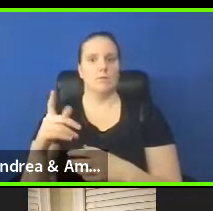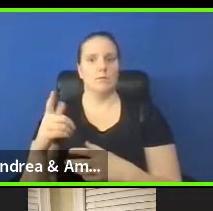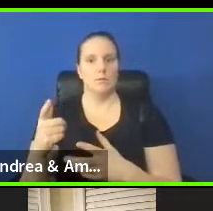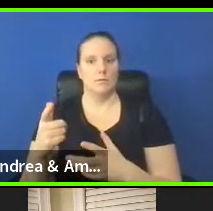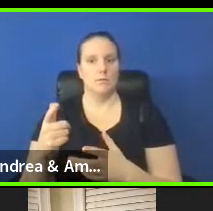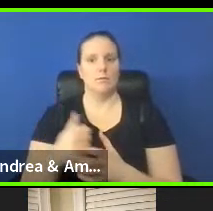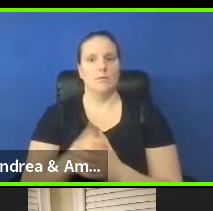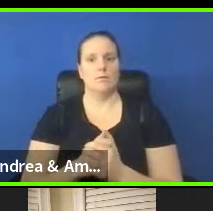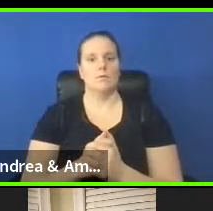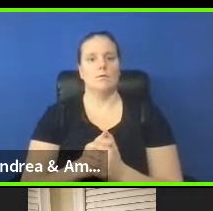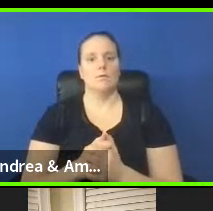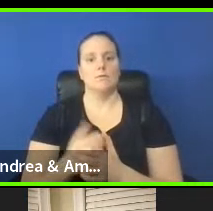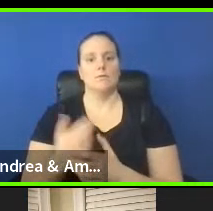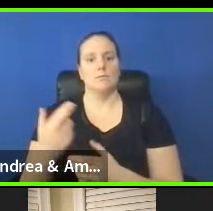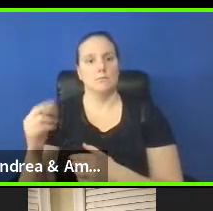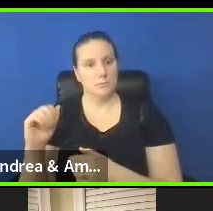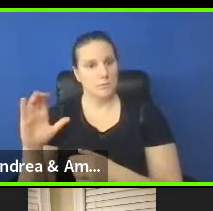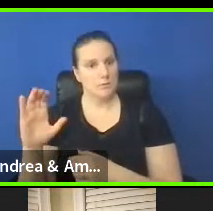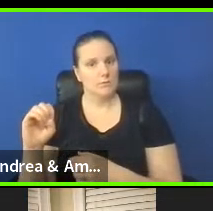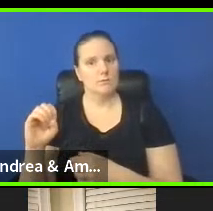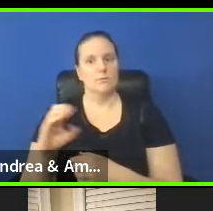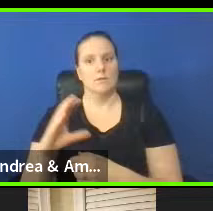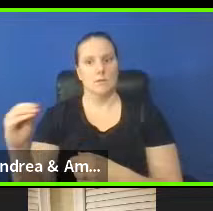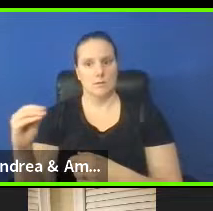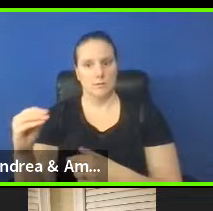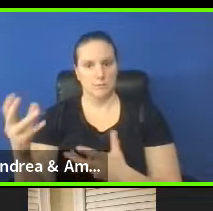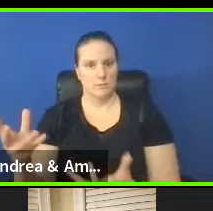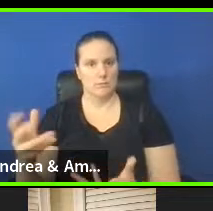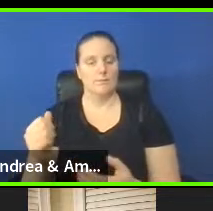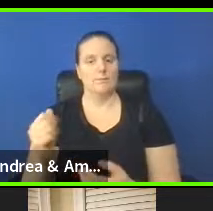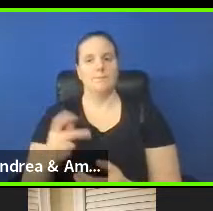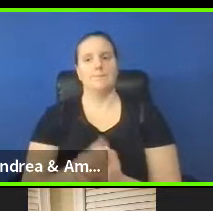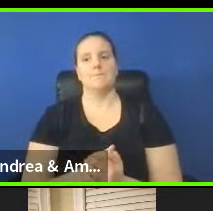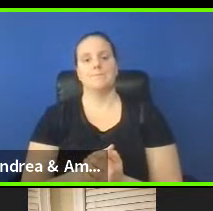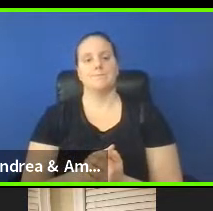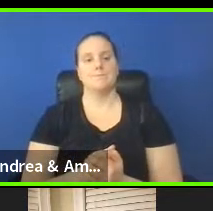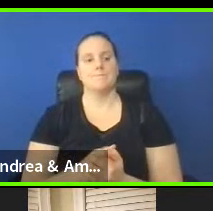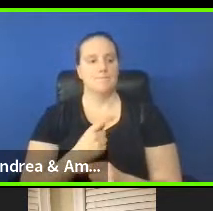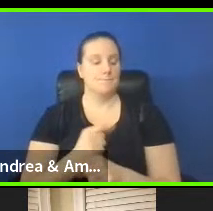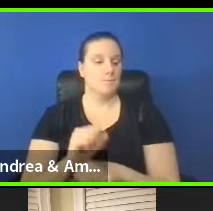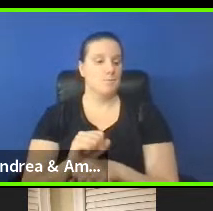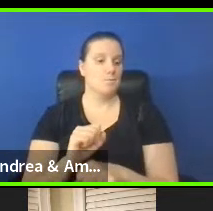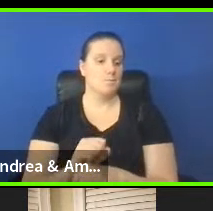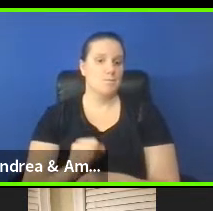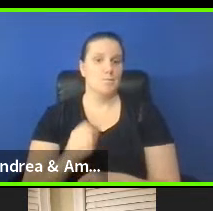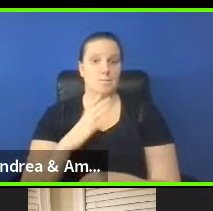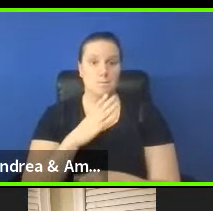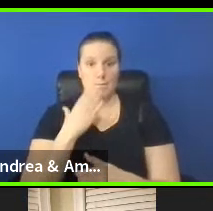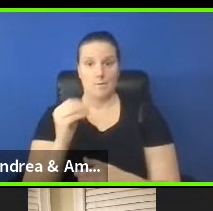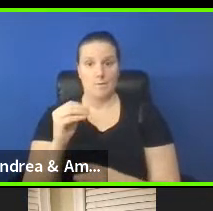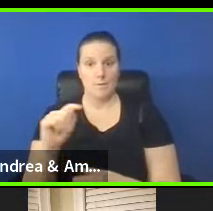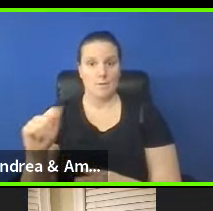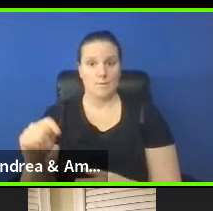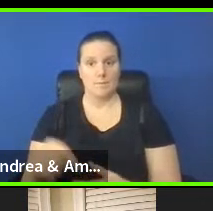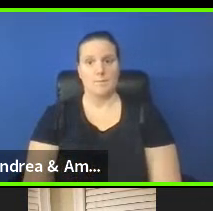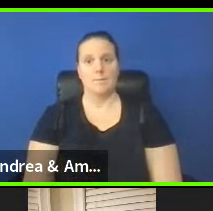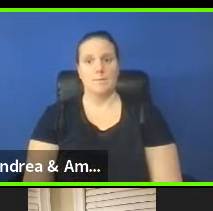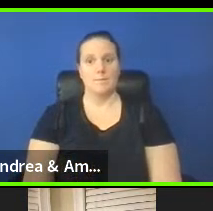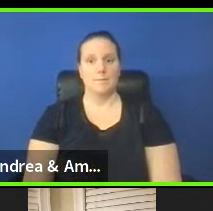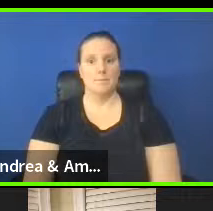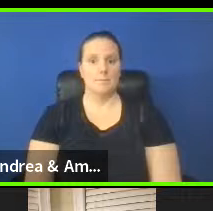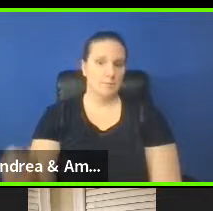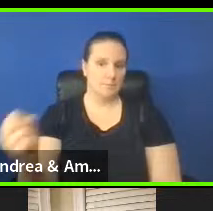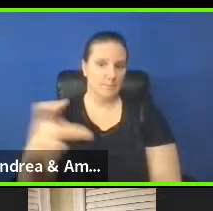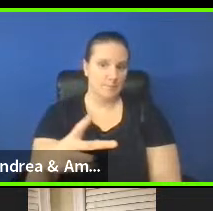race, right, and race and, right, which is the work. So thank you, Matt. All